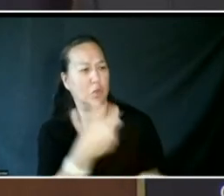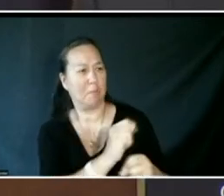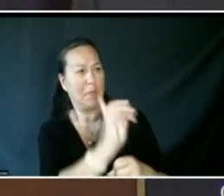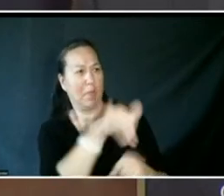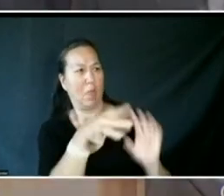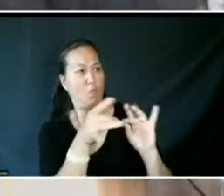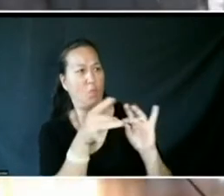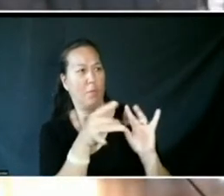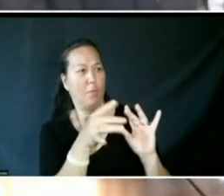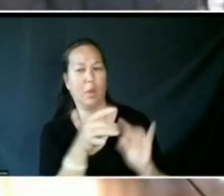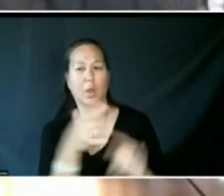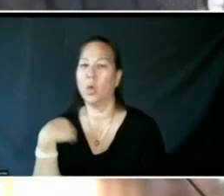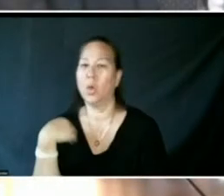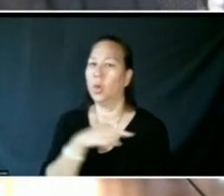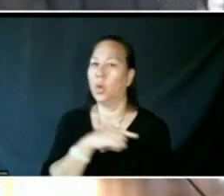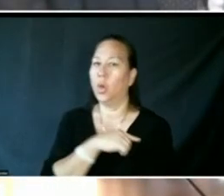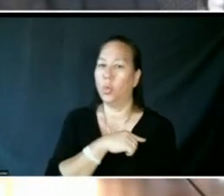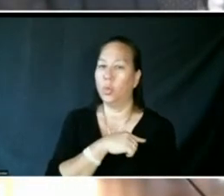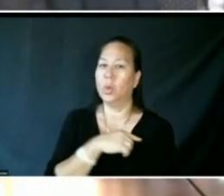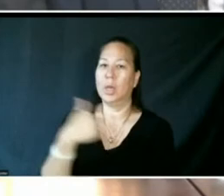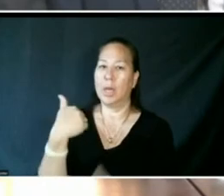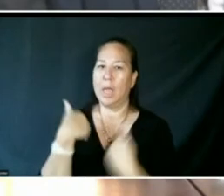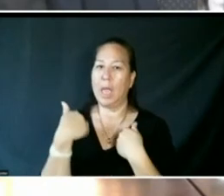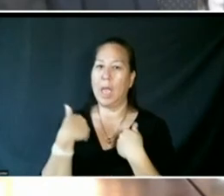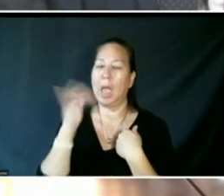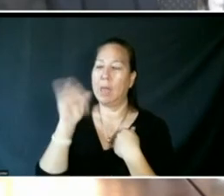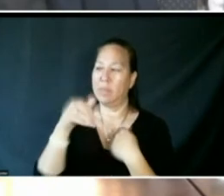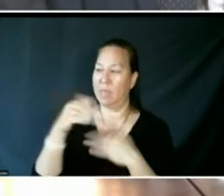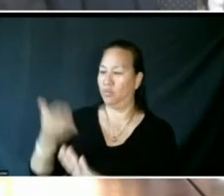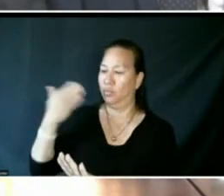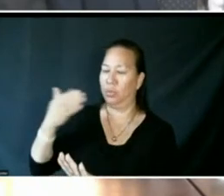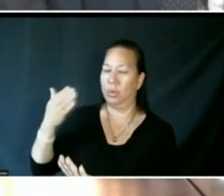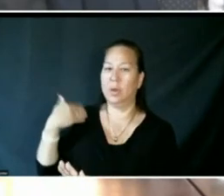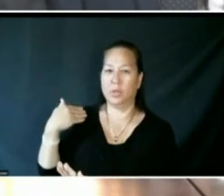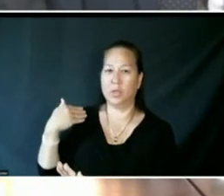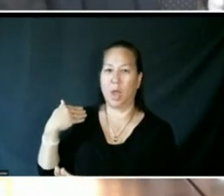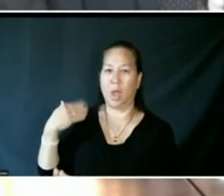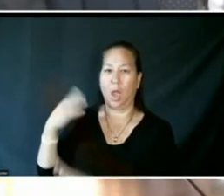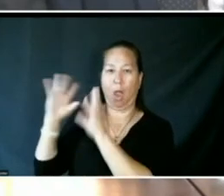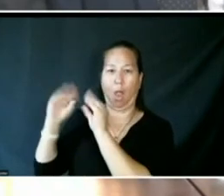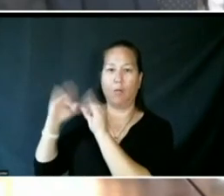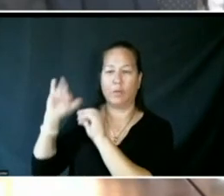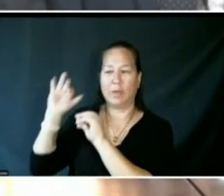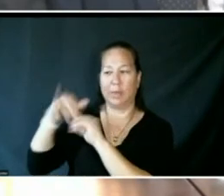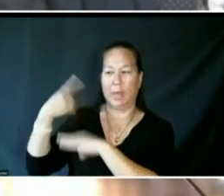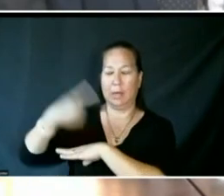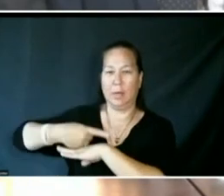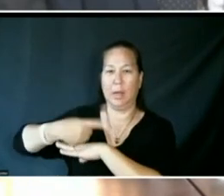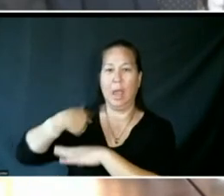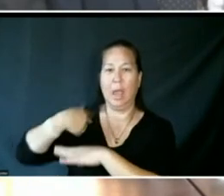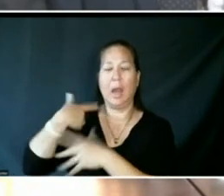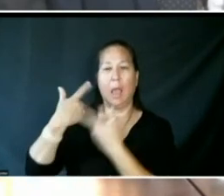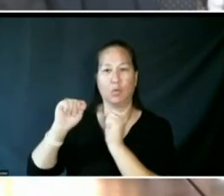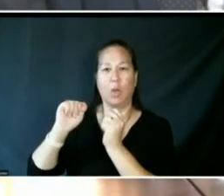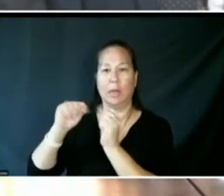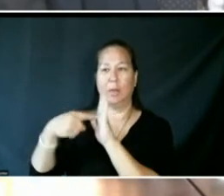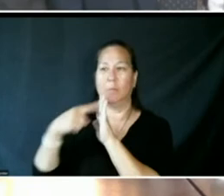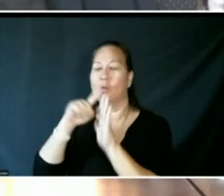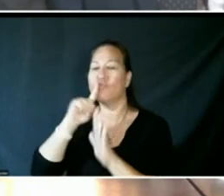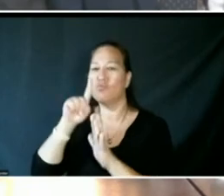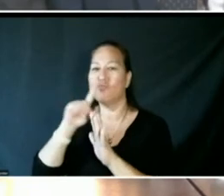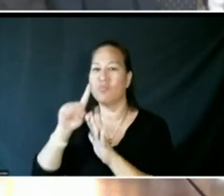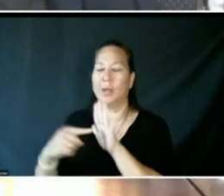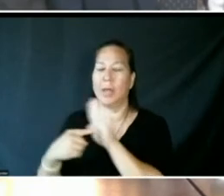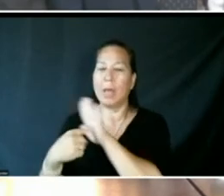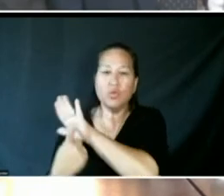Mr. Schiff, we had had a previously scheduled press conference that day, as we were in the habit of doing, trying to be as transparent as we could about the election and the counts going